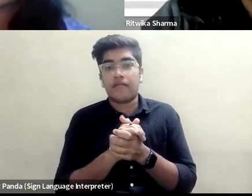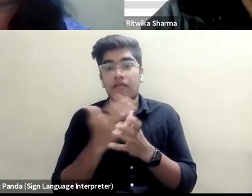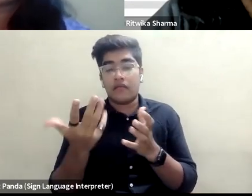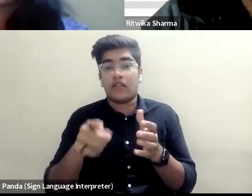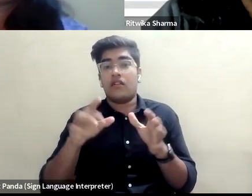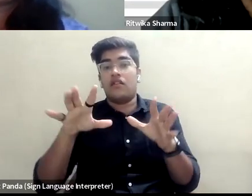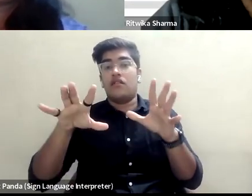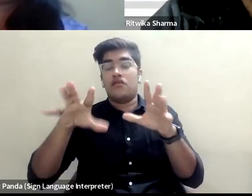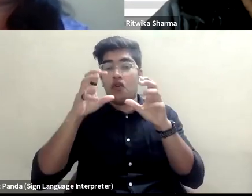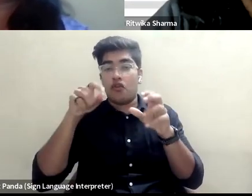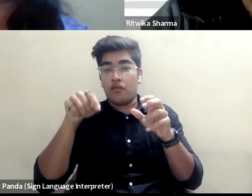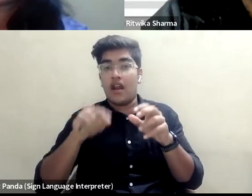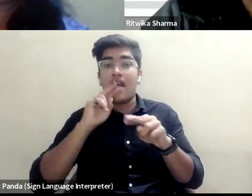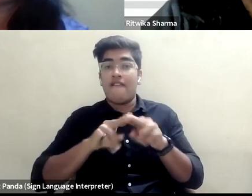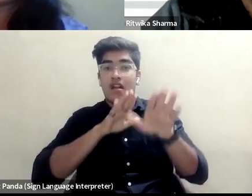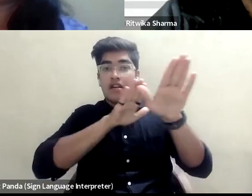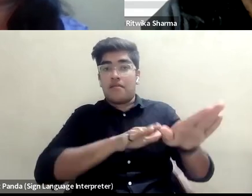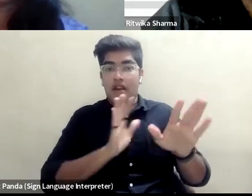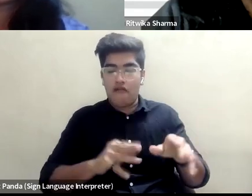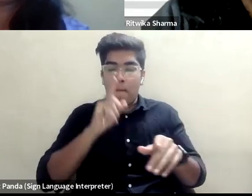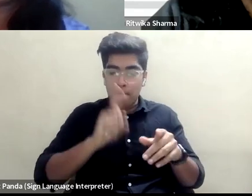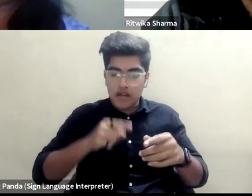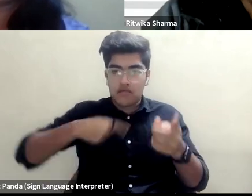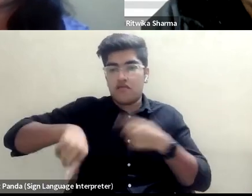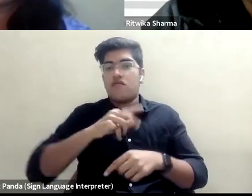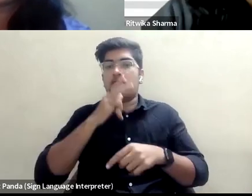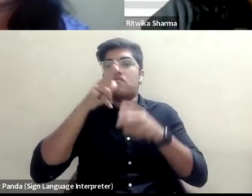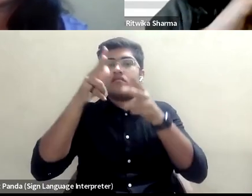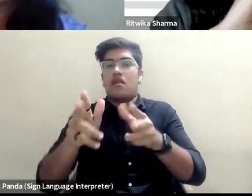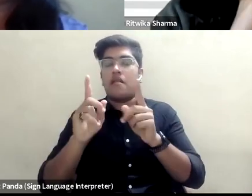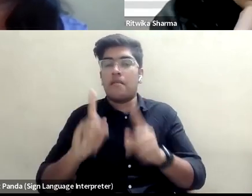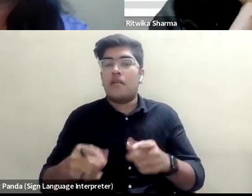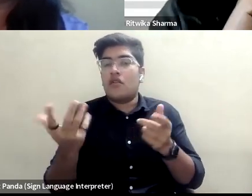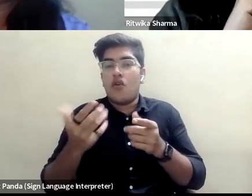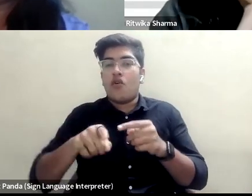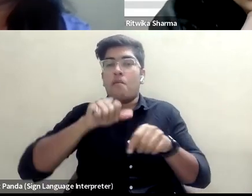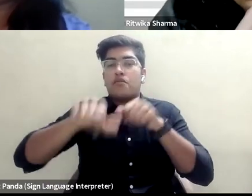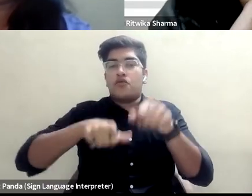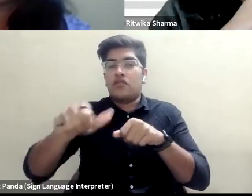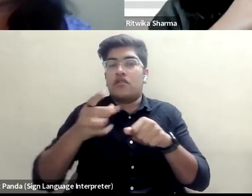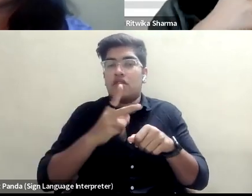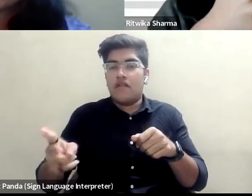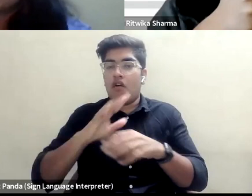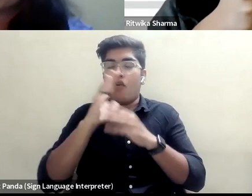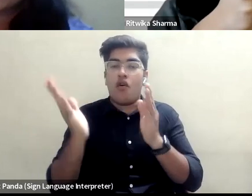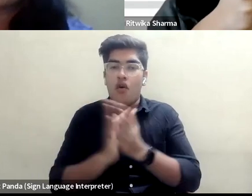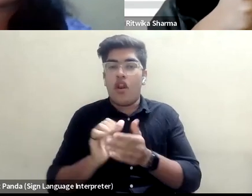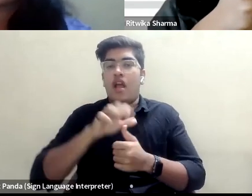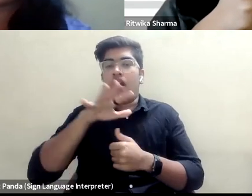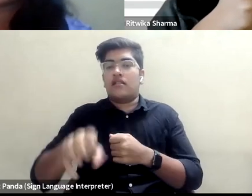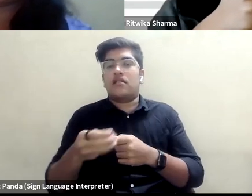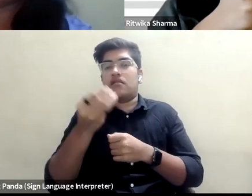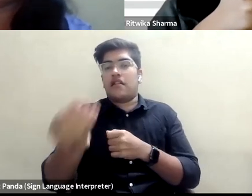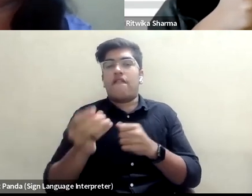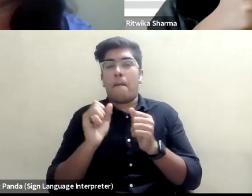is important for us at this stage to tell them, or to make all the bureaucratic procedures accessible and easy for them,